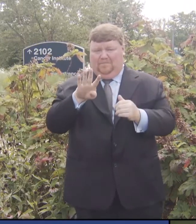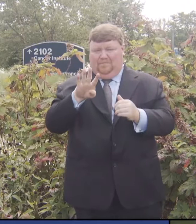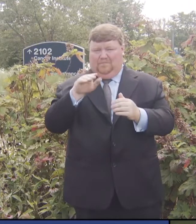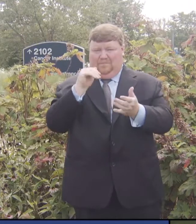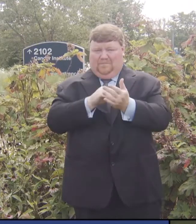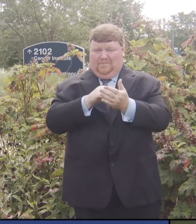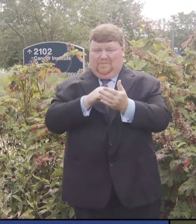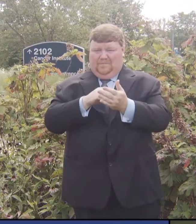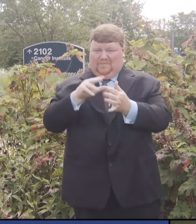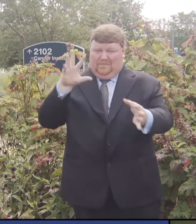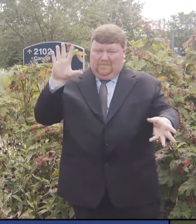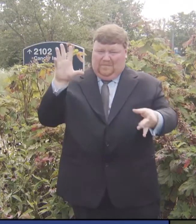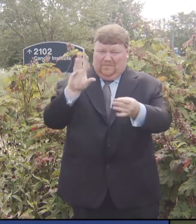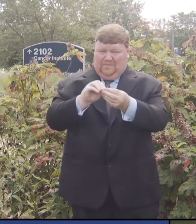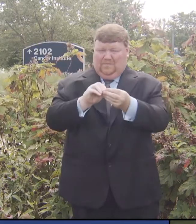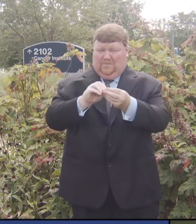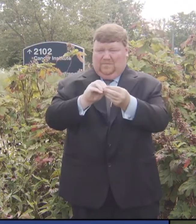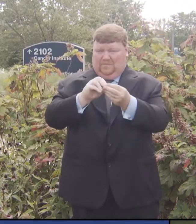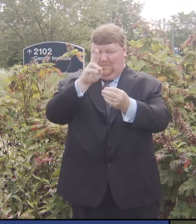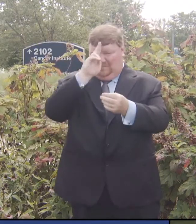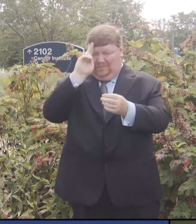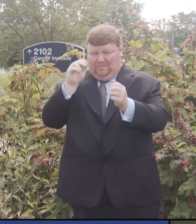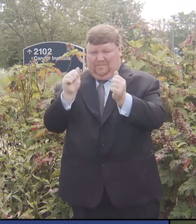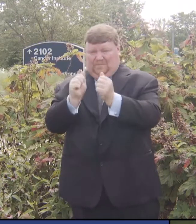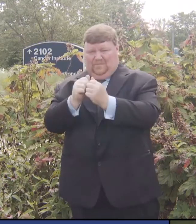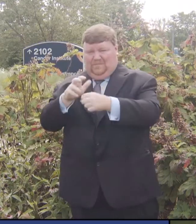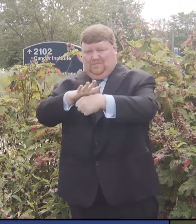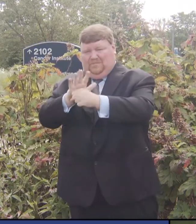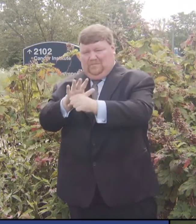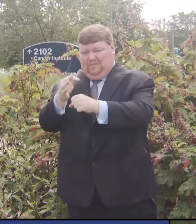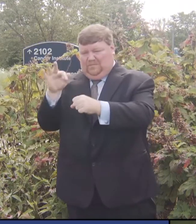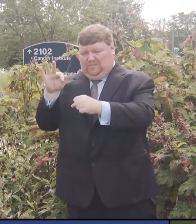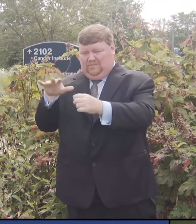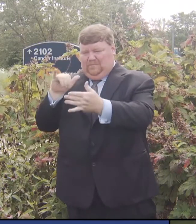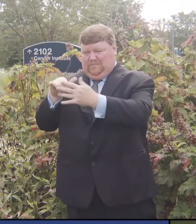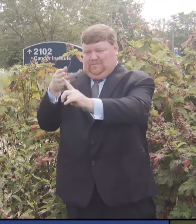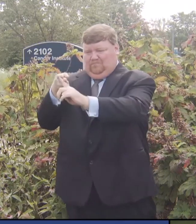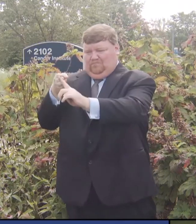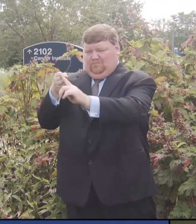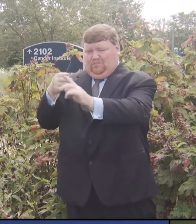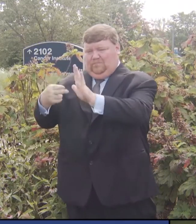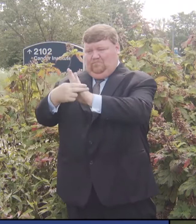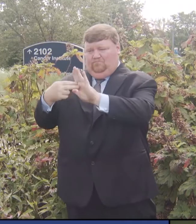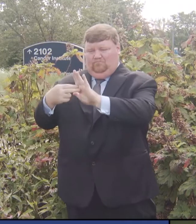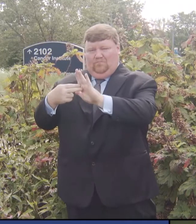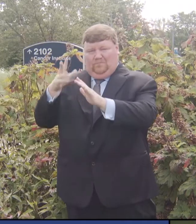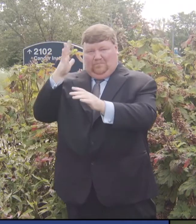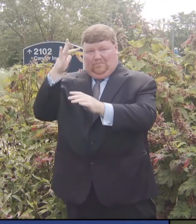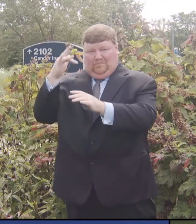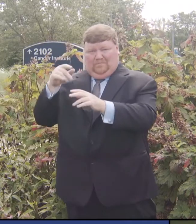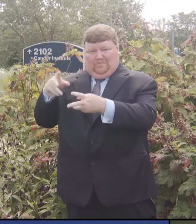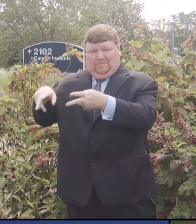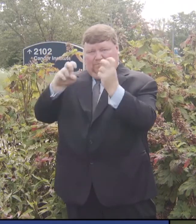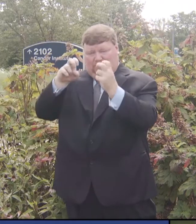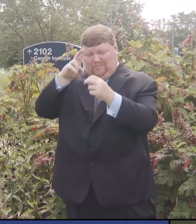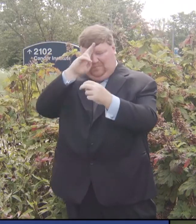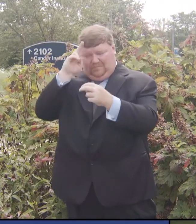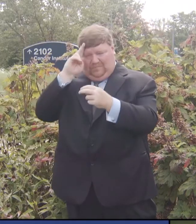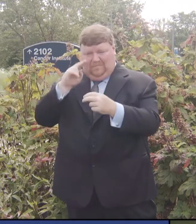34,468 total hospitalizations with COVID-19 as the primary or admitting diagnosis. That means